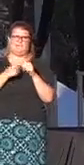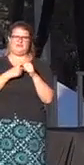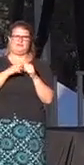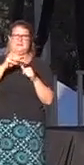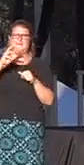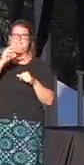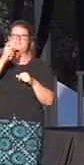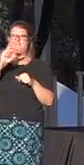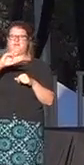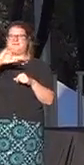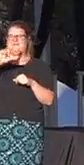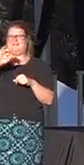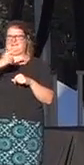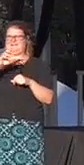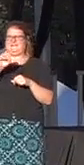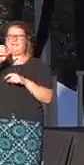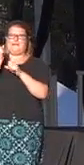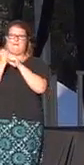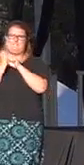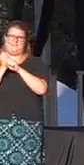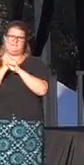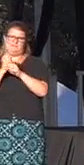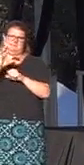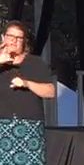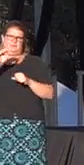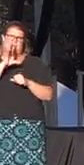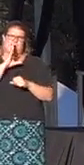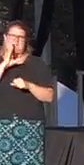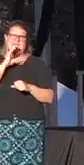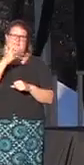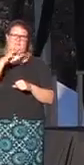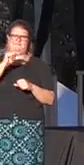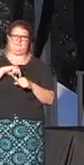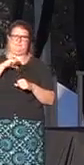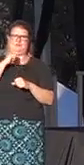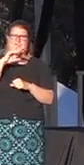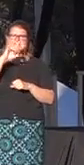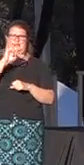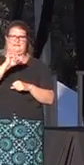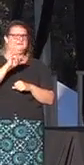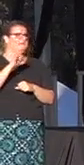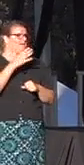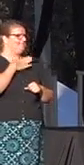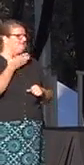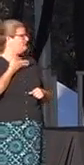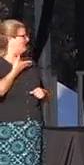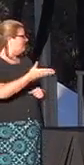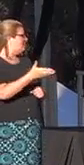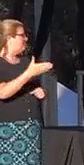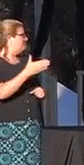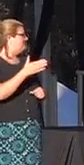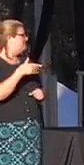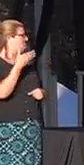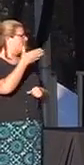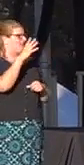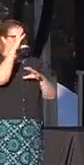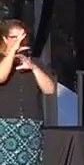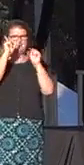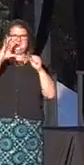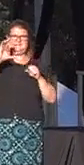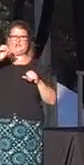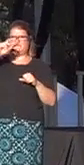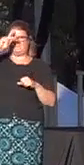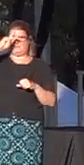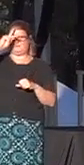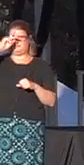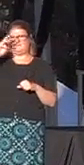Major League Baseball CEO to speak at an LGBT Pride rally. Ladies and gentlemen, please welcome Padres President and